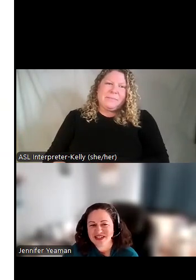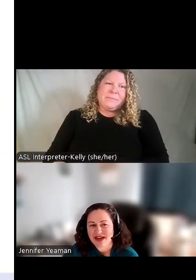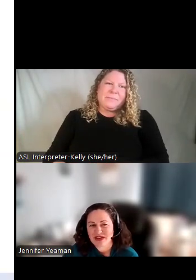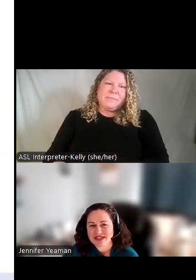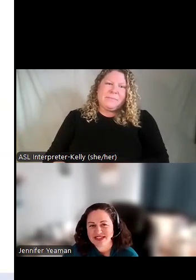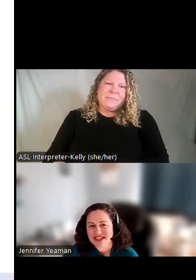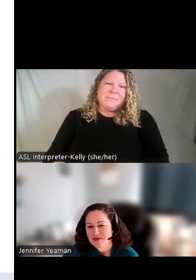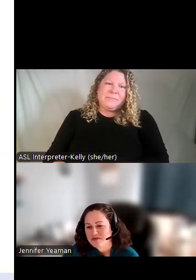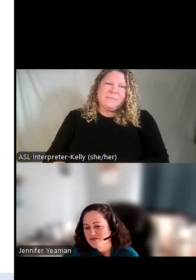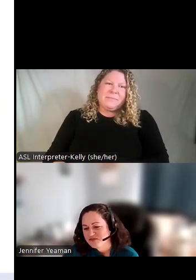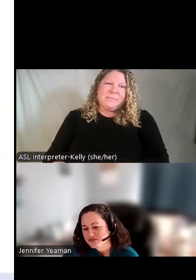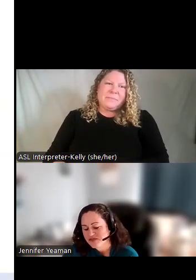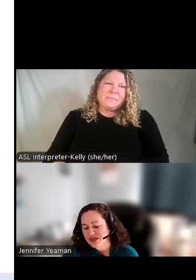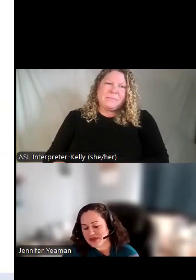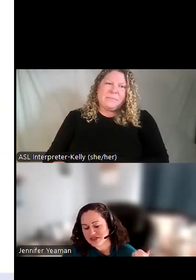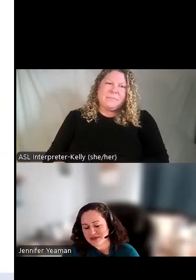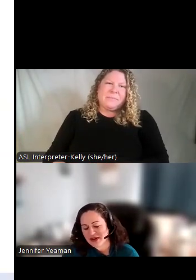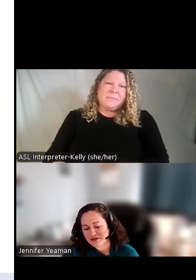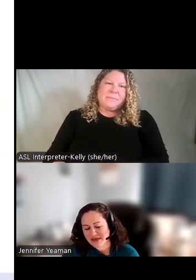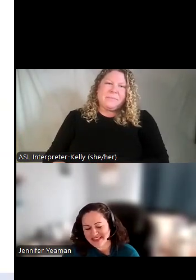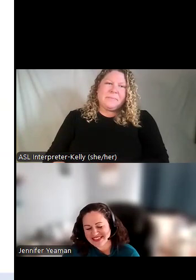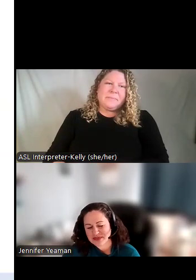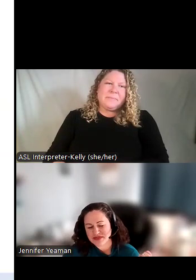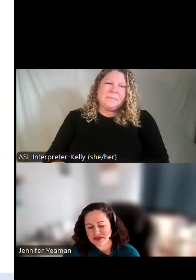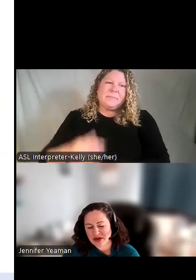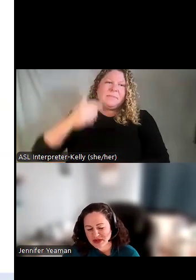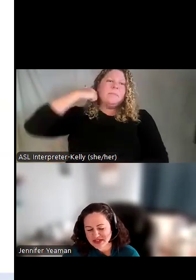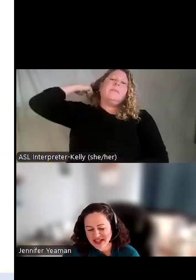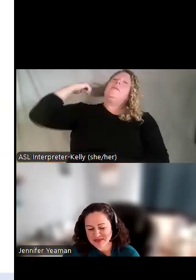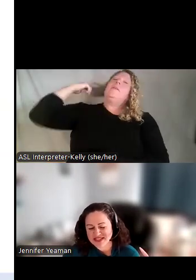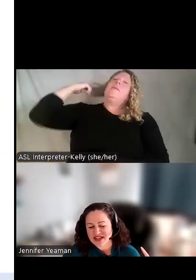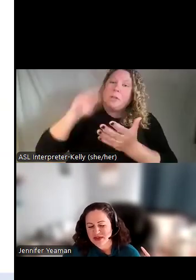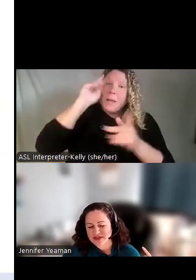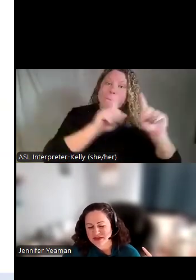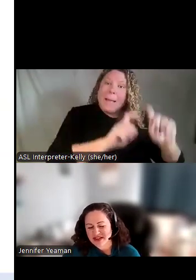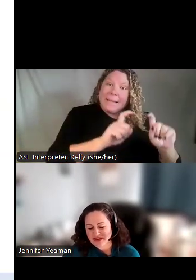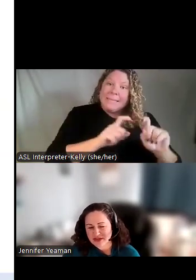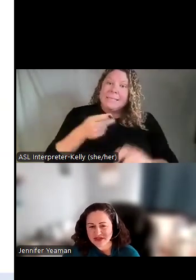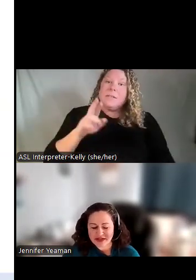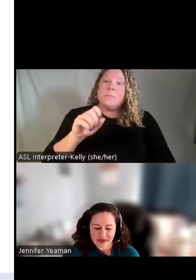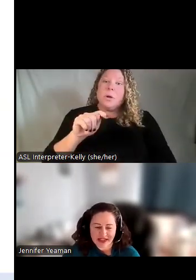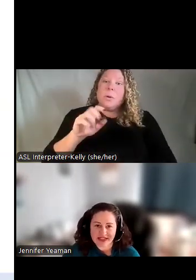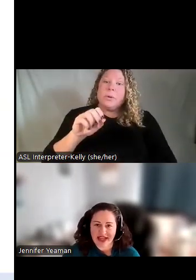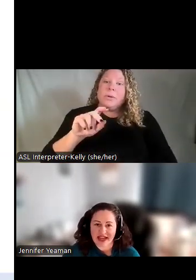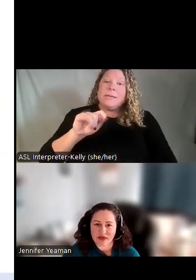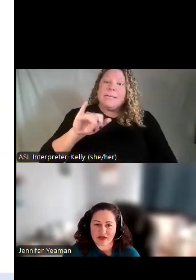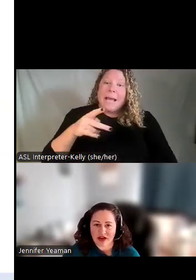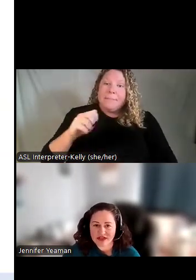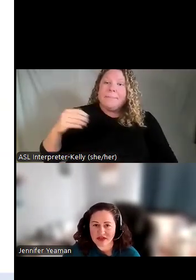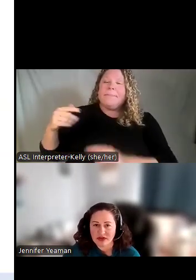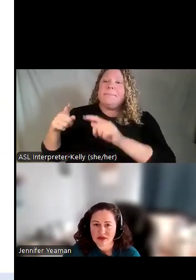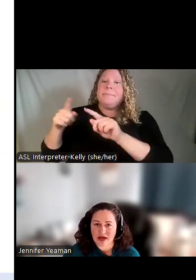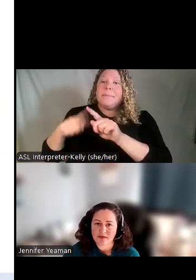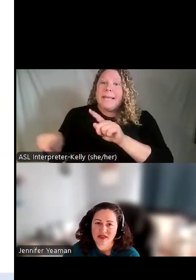So thinking about, we've learned about pilots, we've learned about prototype, we've learned about iterative development, and